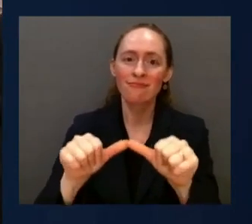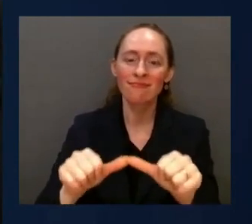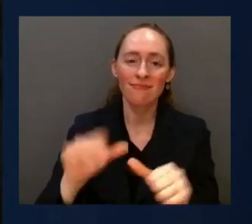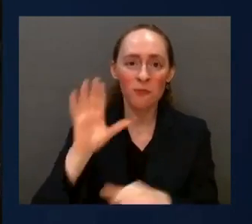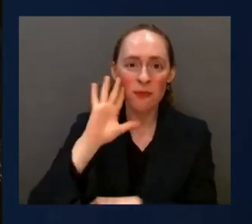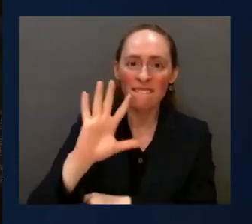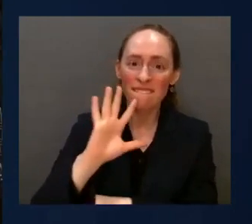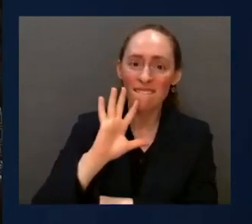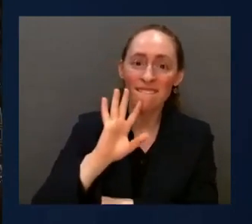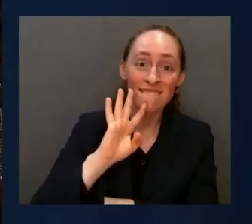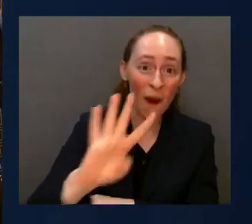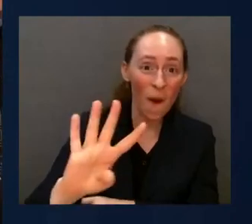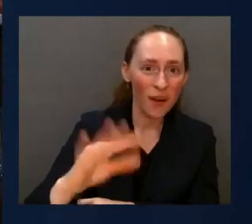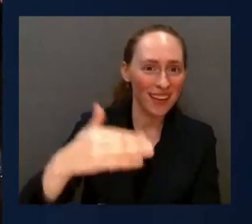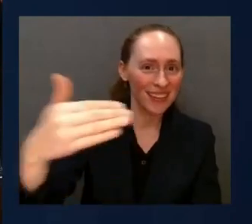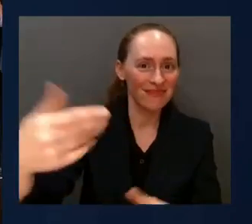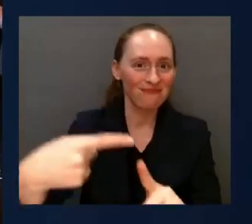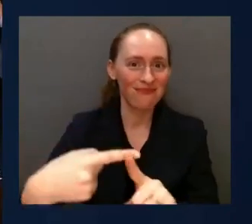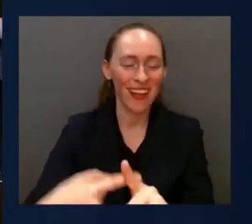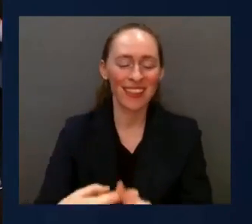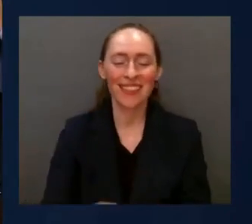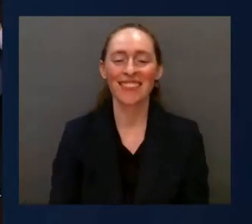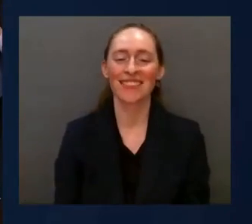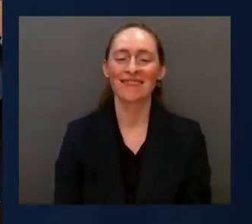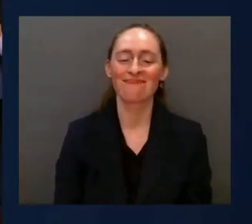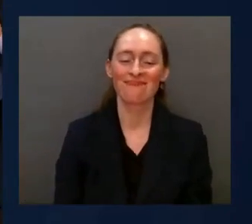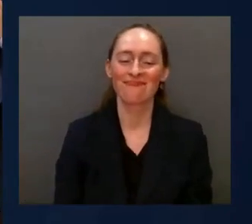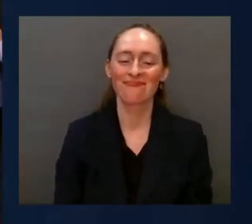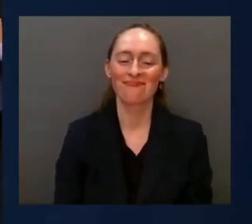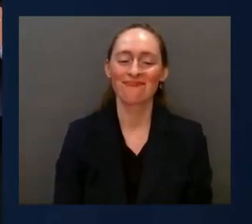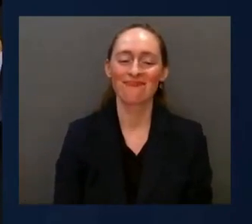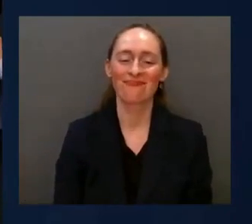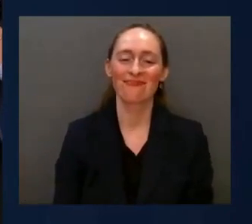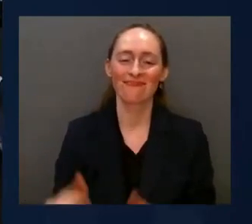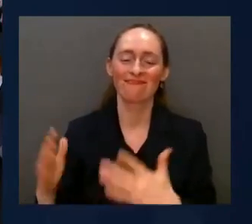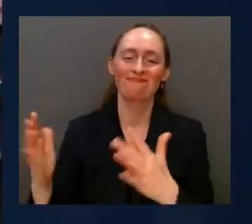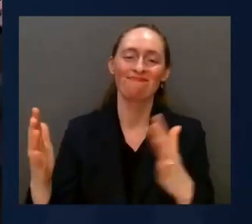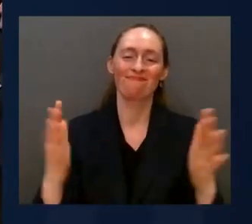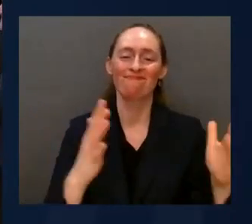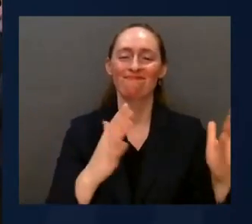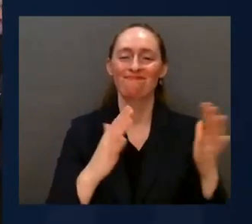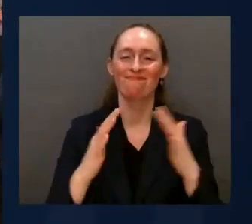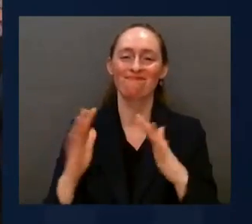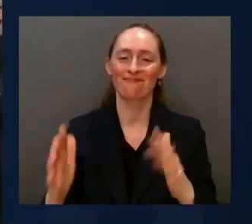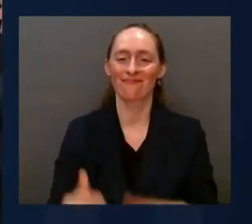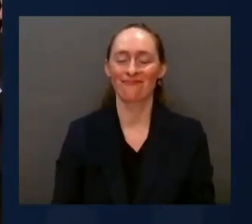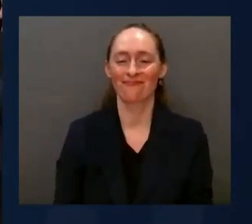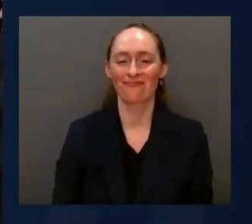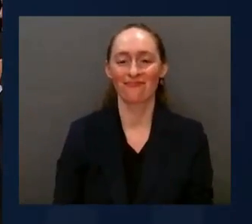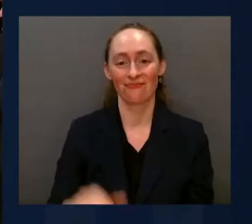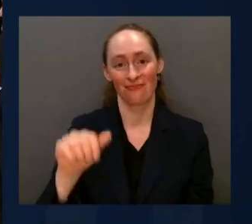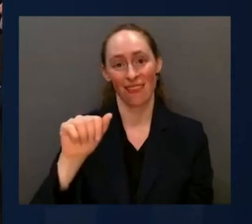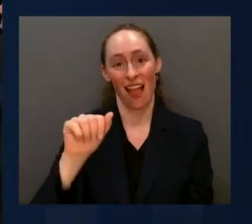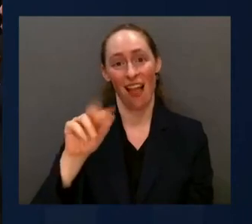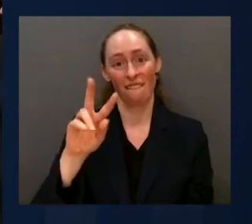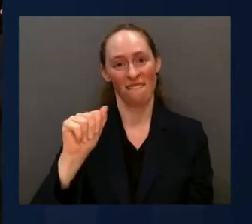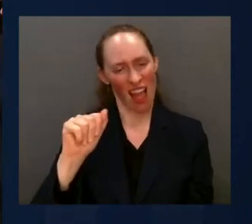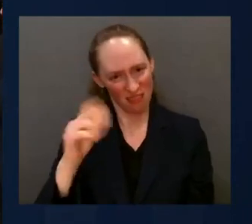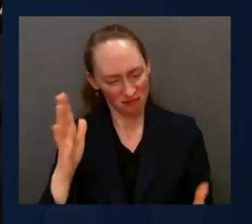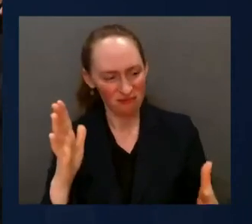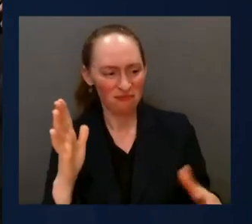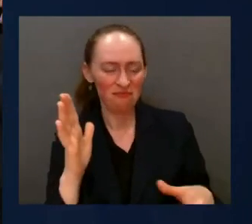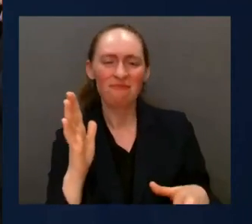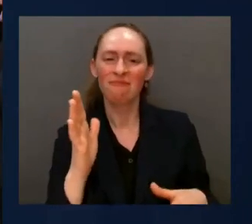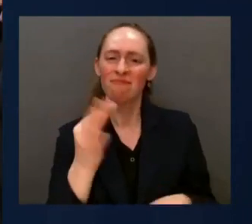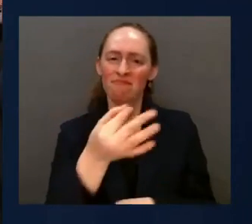found out Ava's beating the odds, is on her way to being cured of cancer. And she's watching